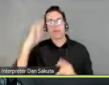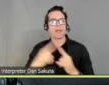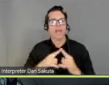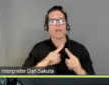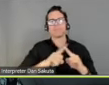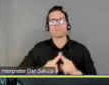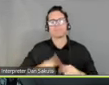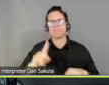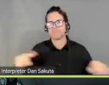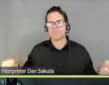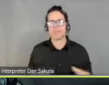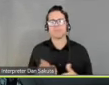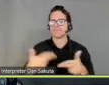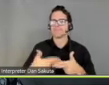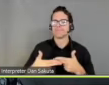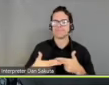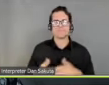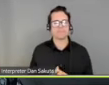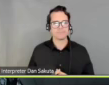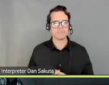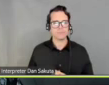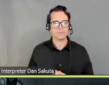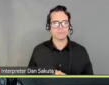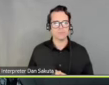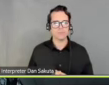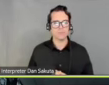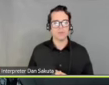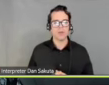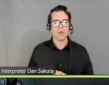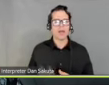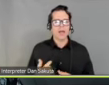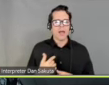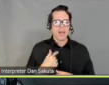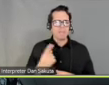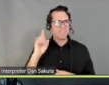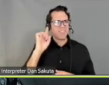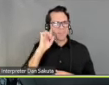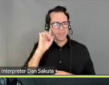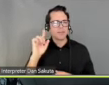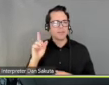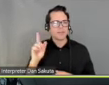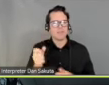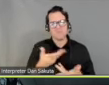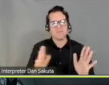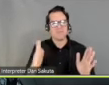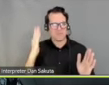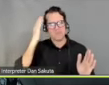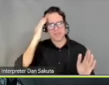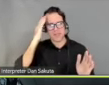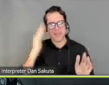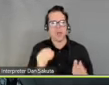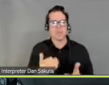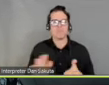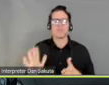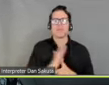scenarios. Next slide, please. So I think we are familiar already with what the primary exposure concerns are,